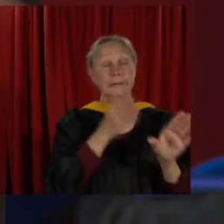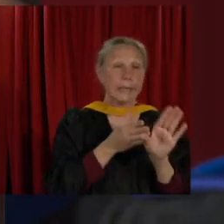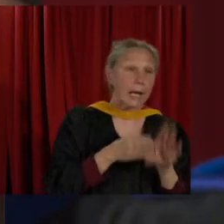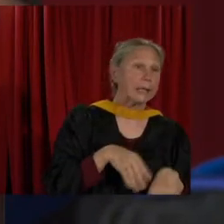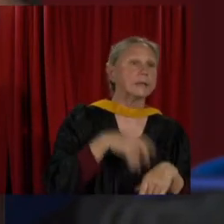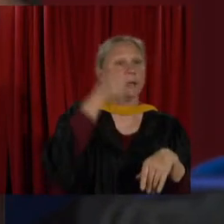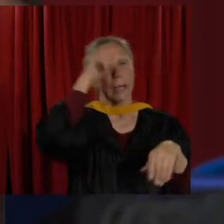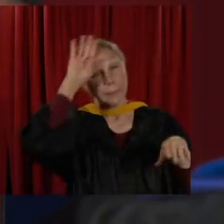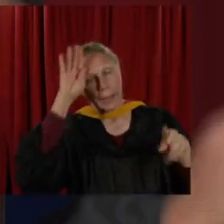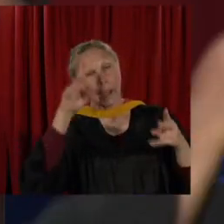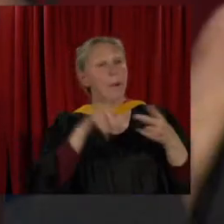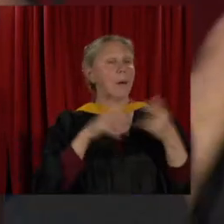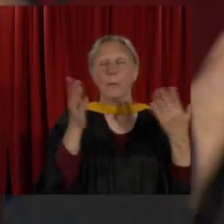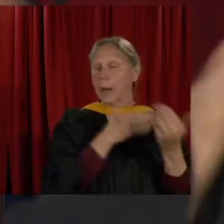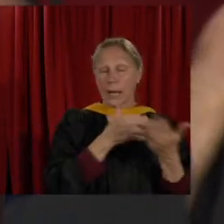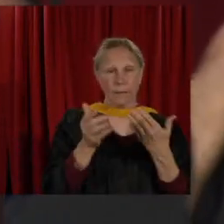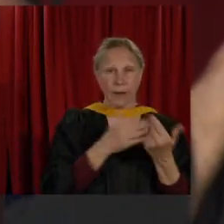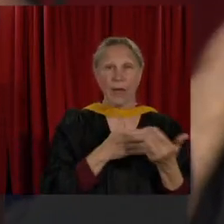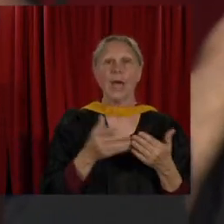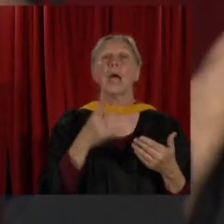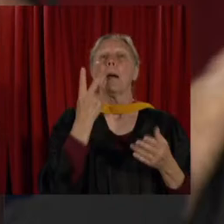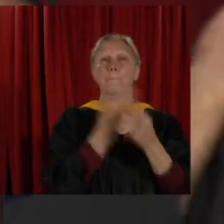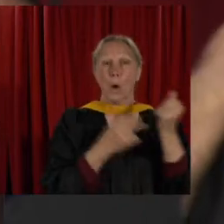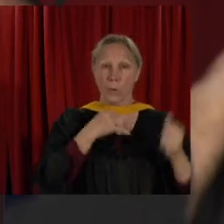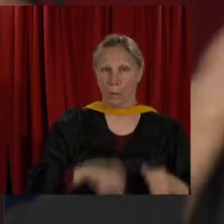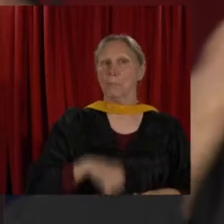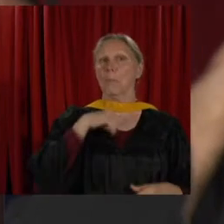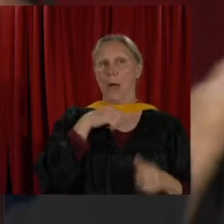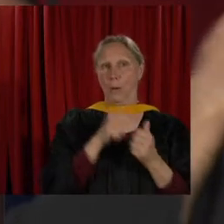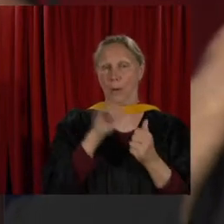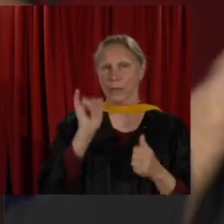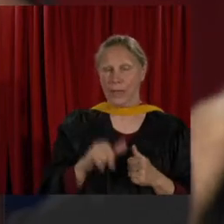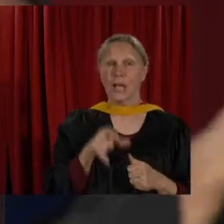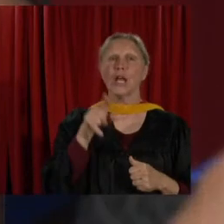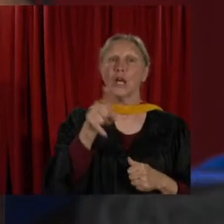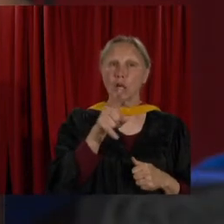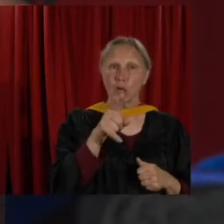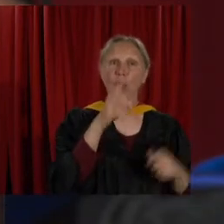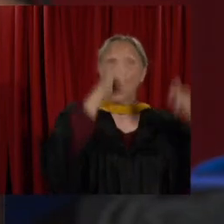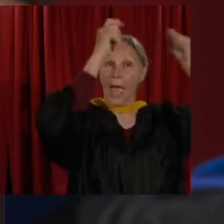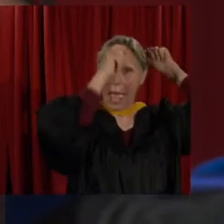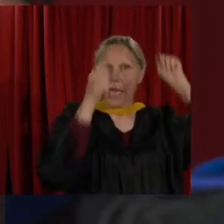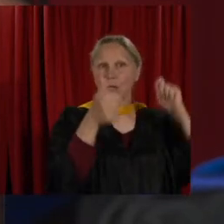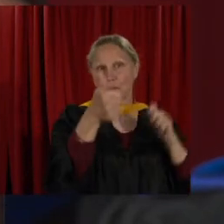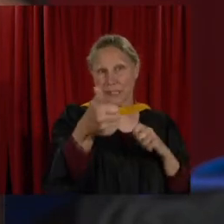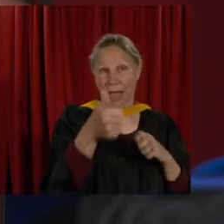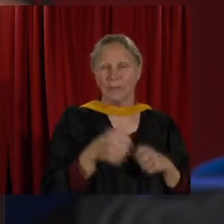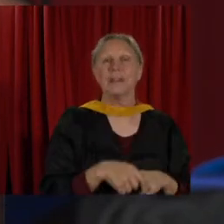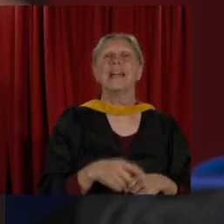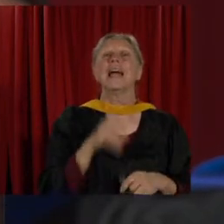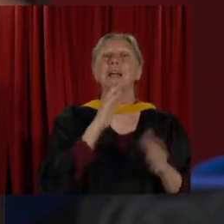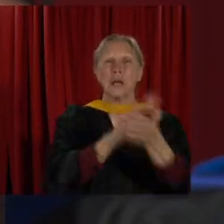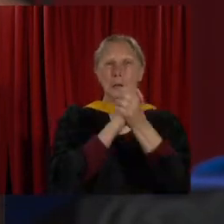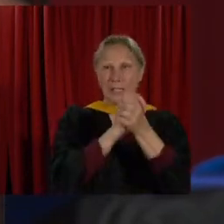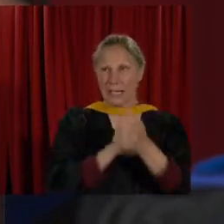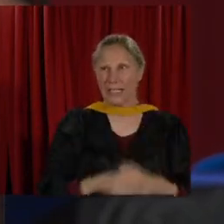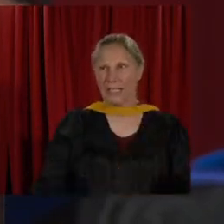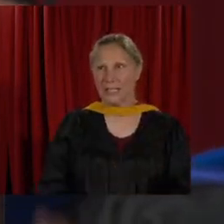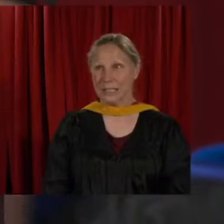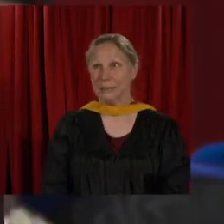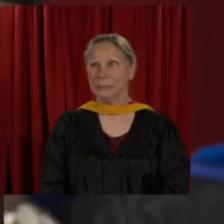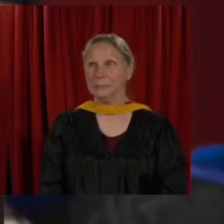or physicist hat, wear both proudly. But remember, you are the hatter of your own life. Congratulations.